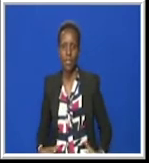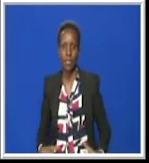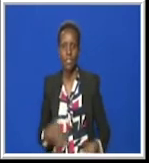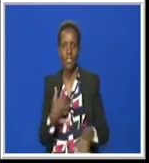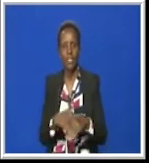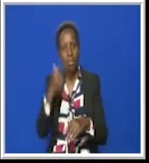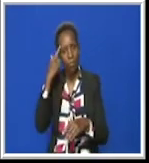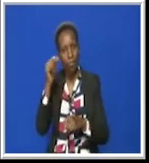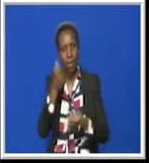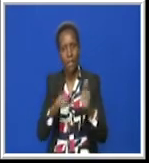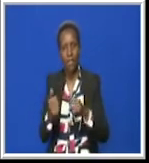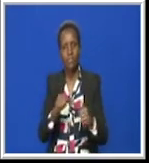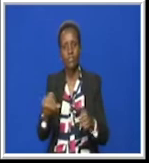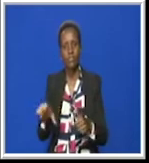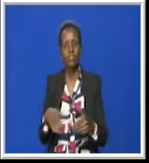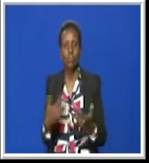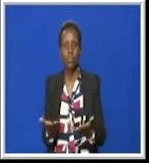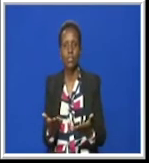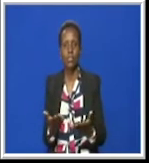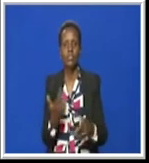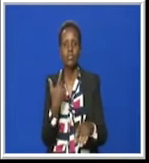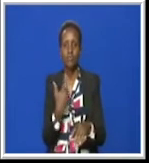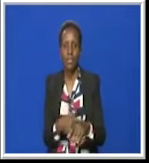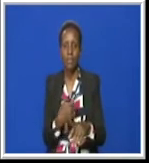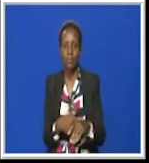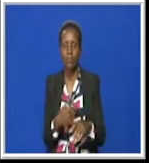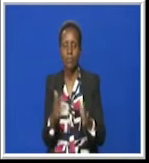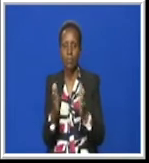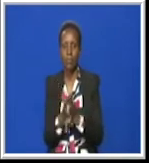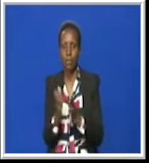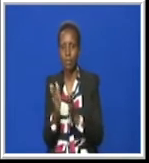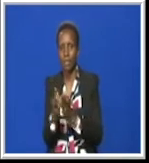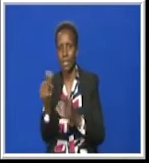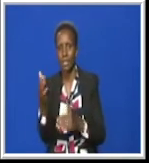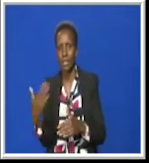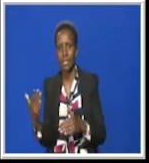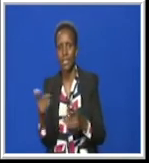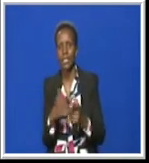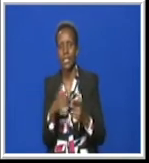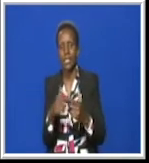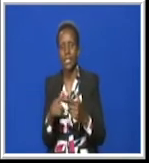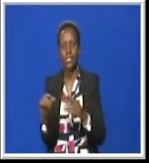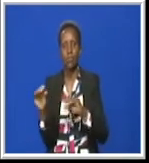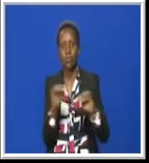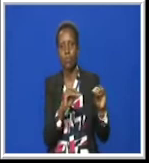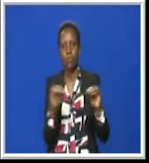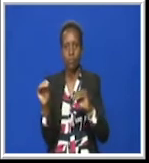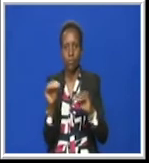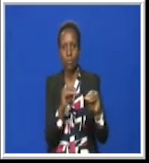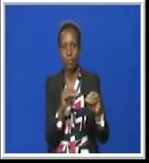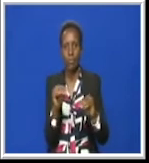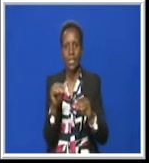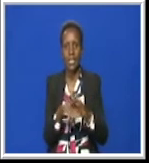transport. So the carriers combine with substances, then they move them across the